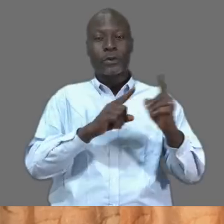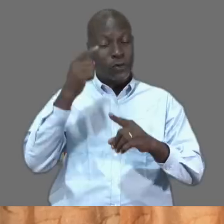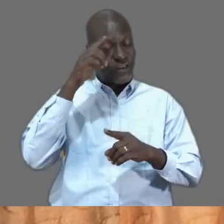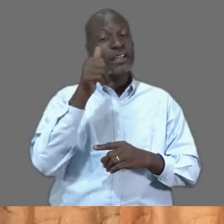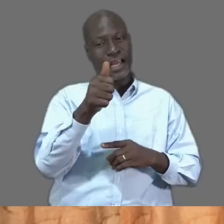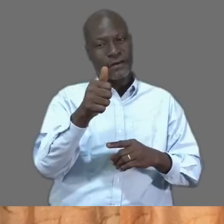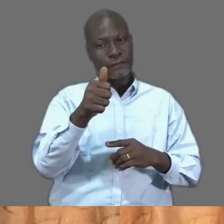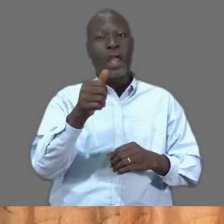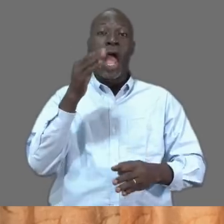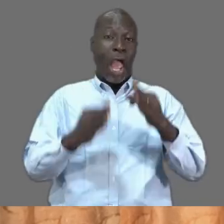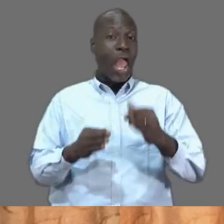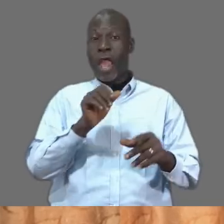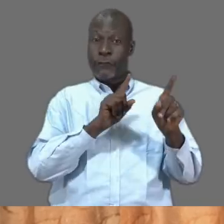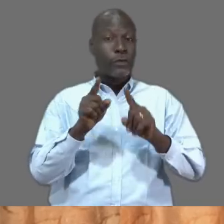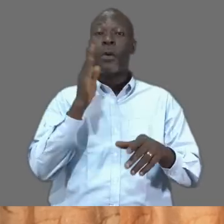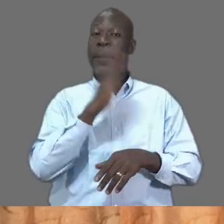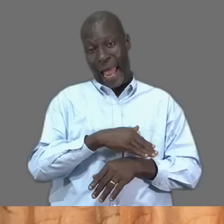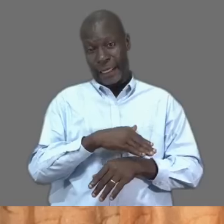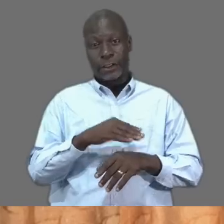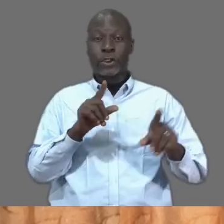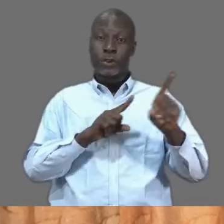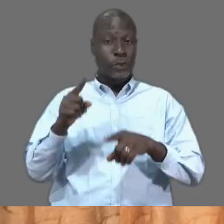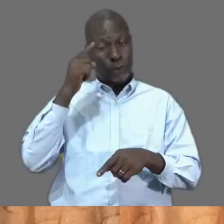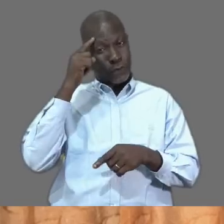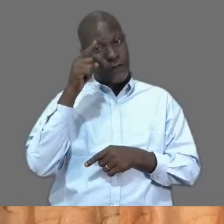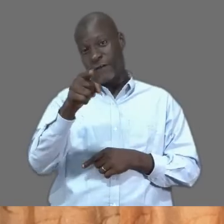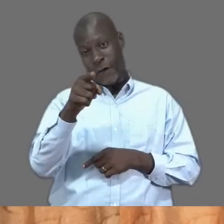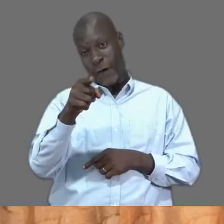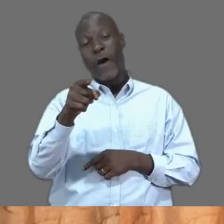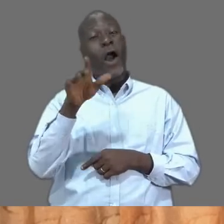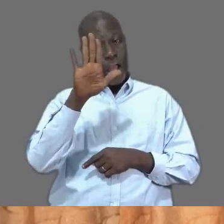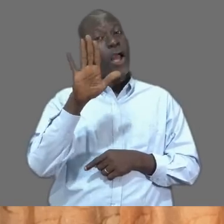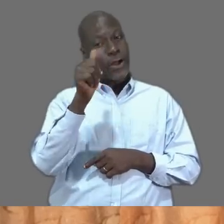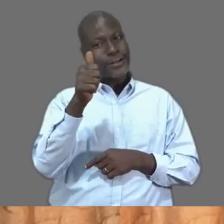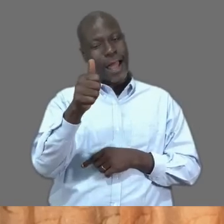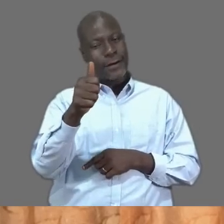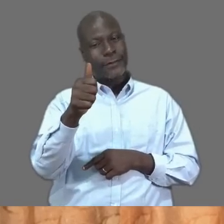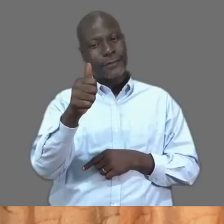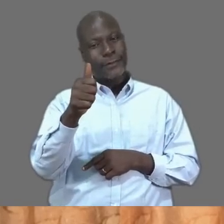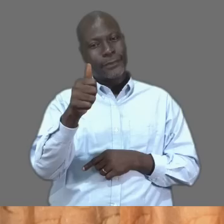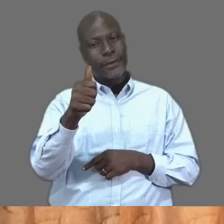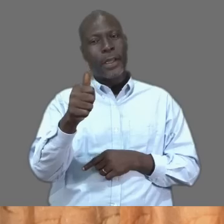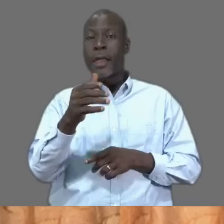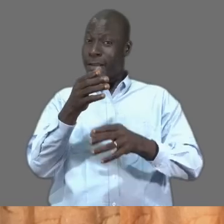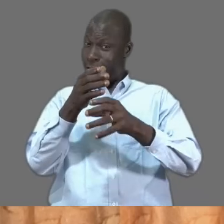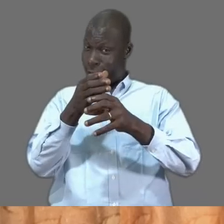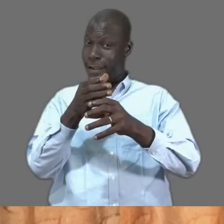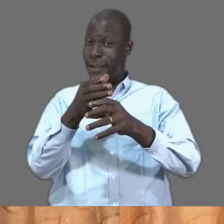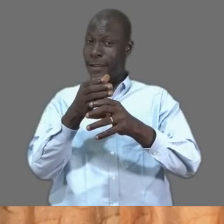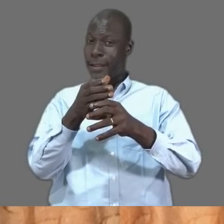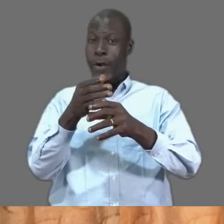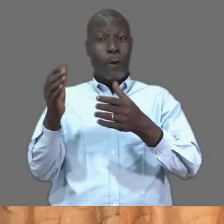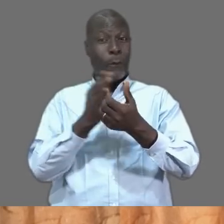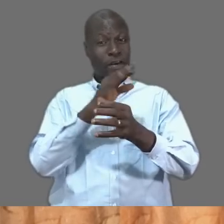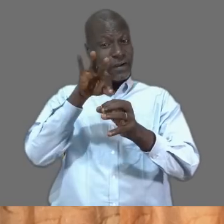do for yourself. And if you do bad, you do for yourself. She ye na do